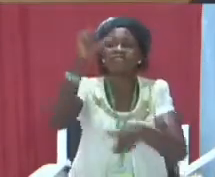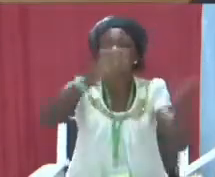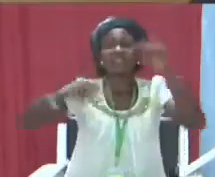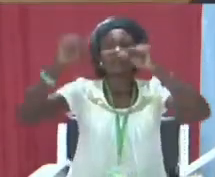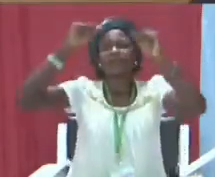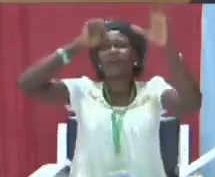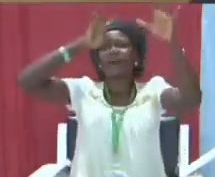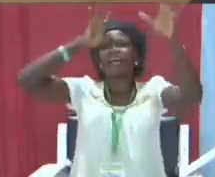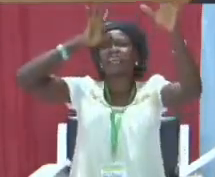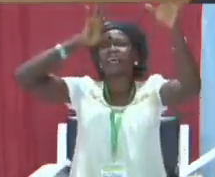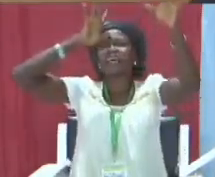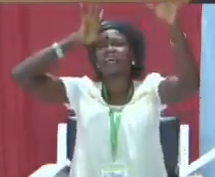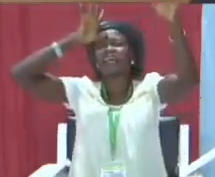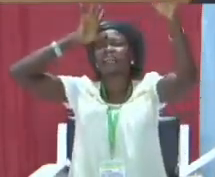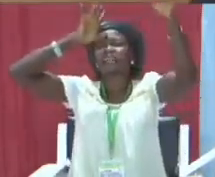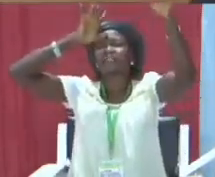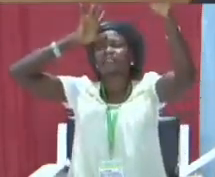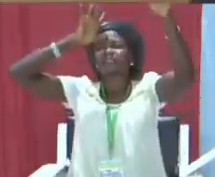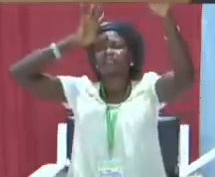Father,